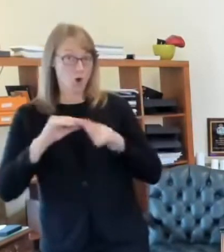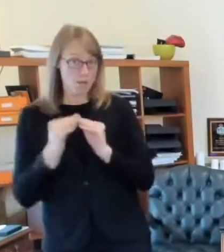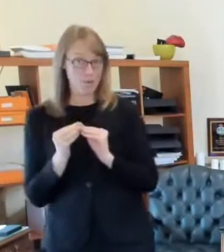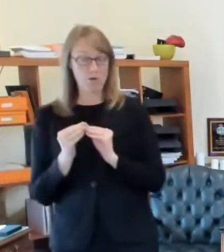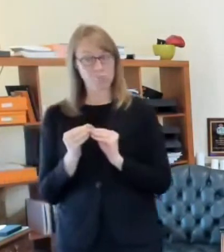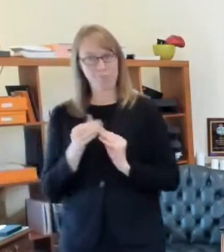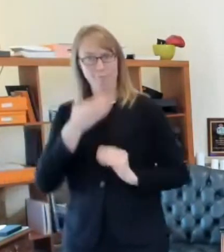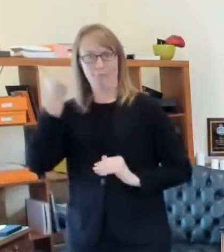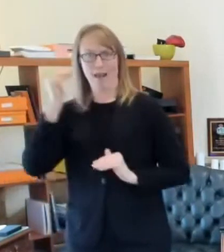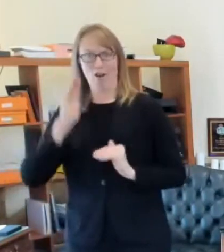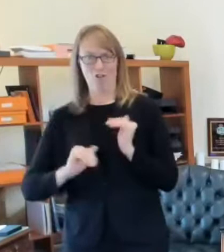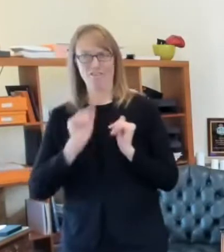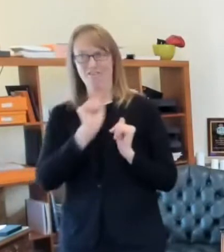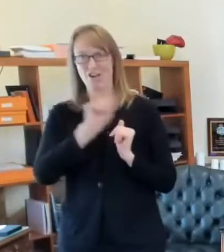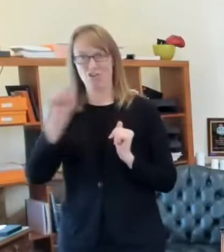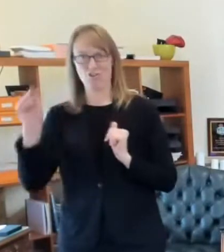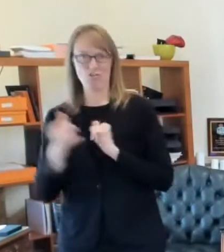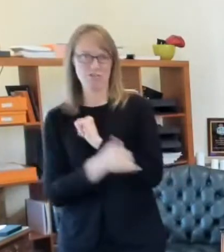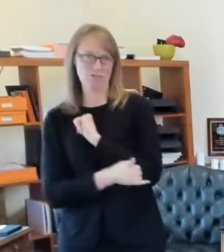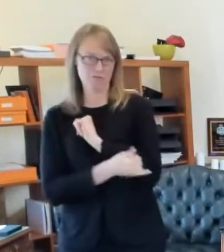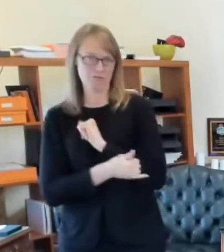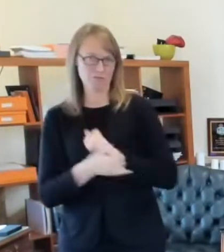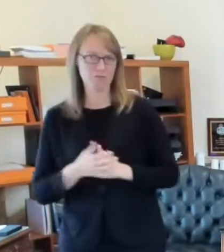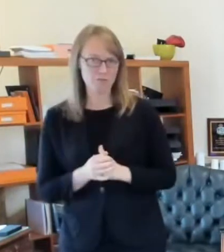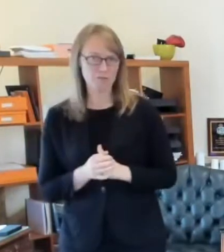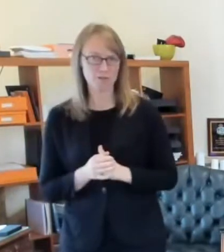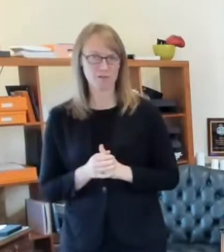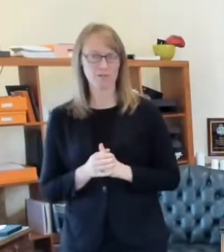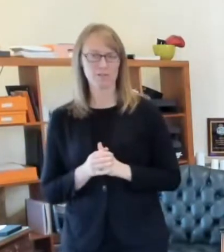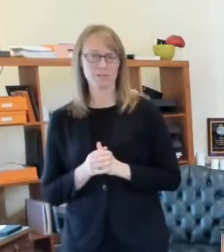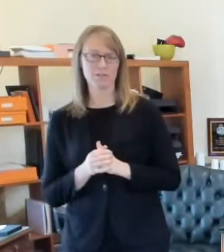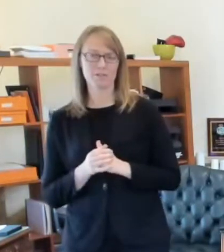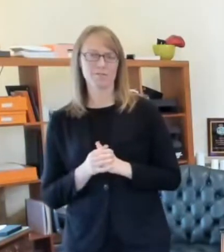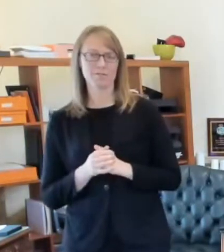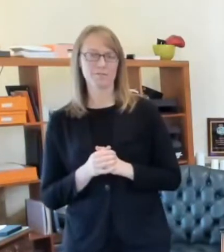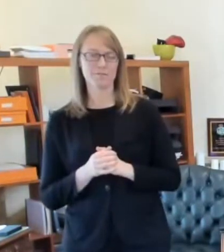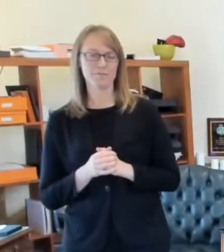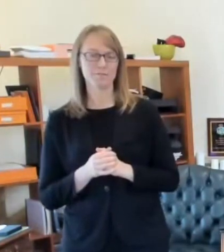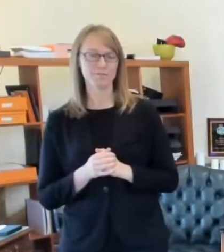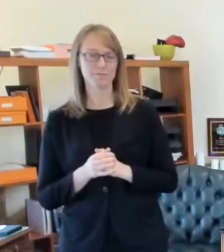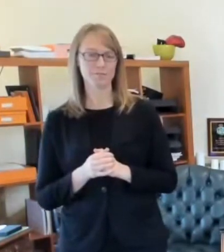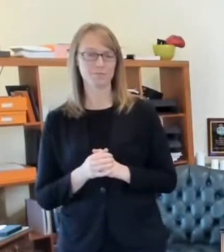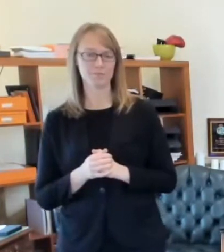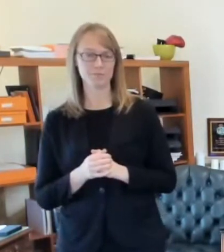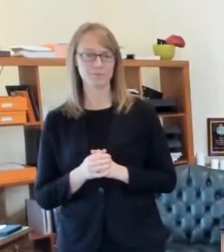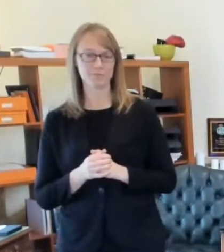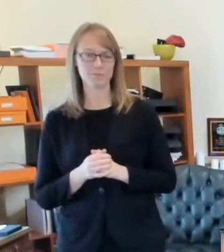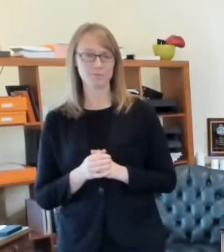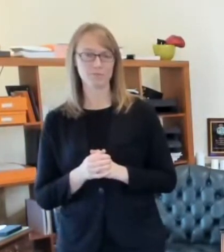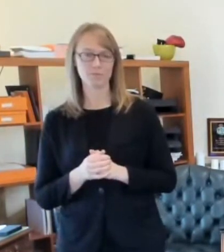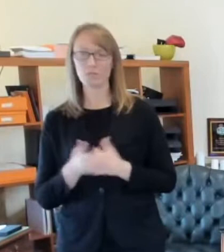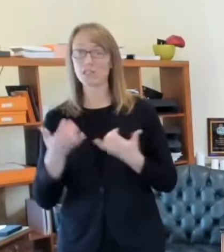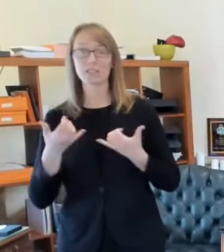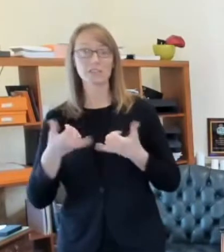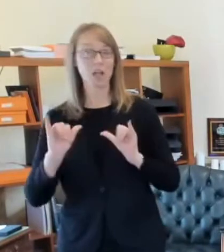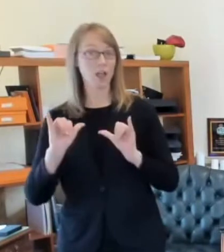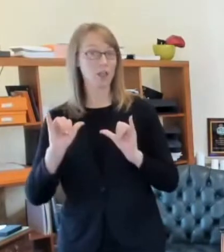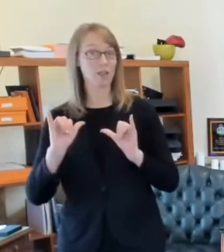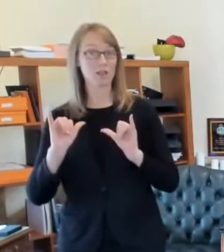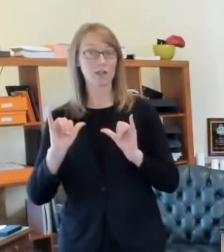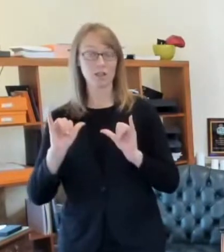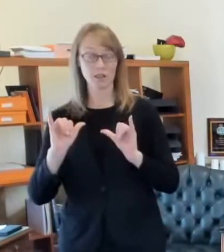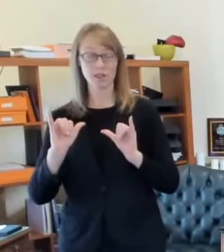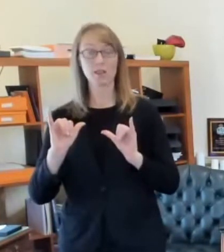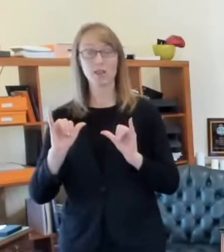significantly better. State of Missouri is 50% more per 100,000 than we are. Still too high, of course,